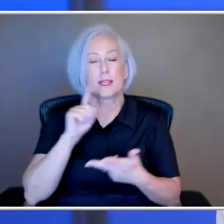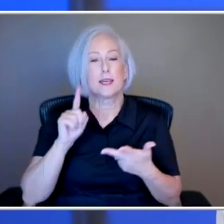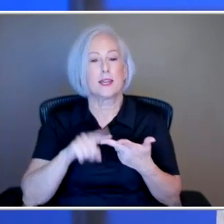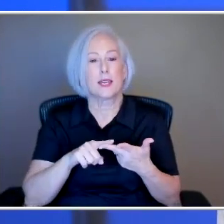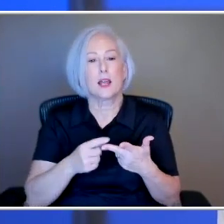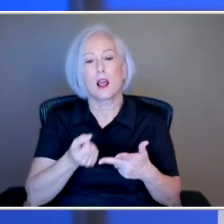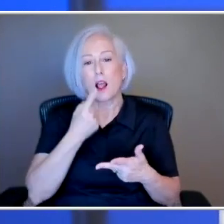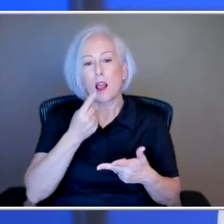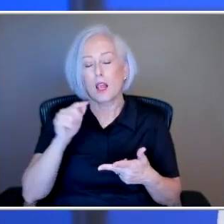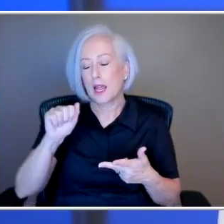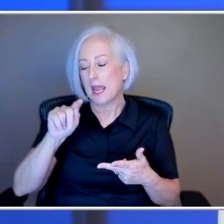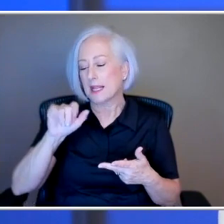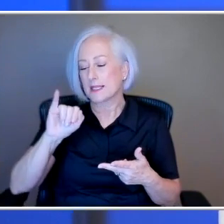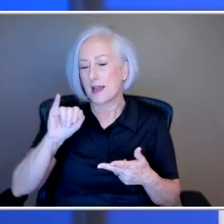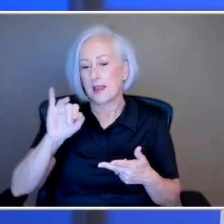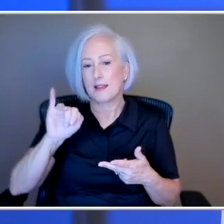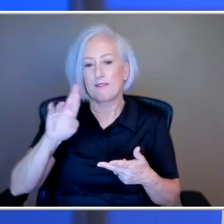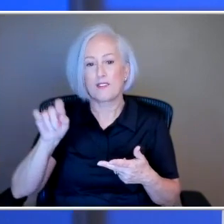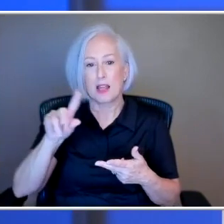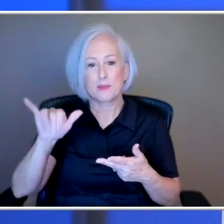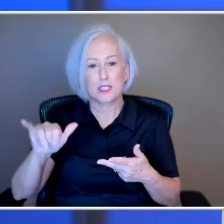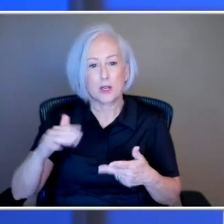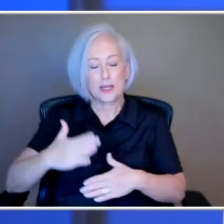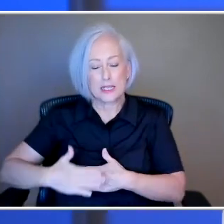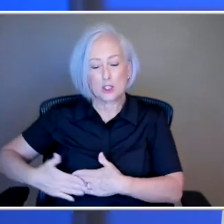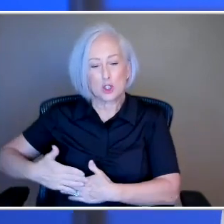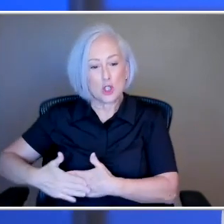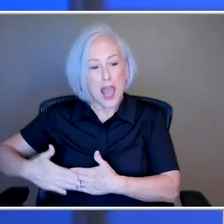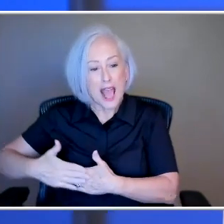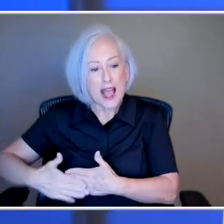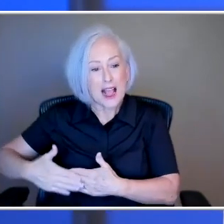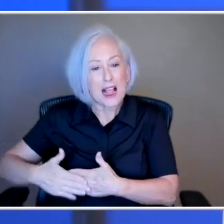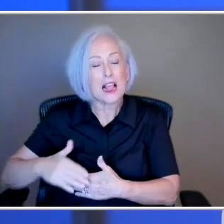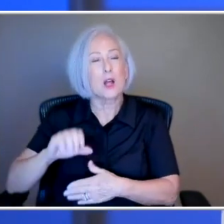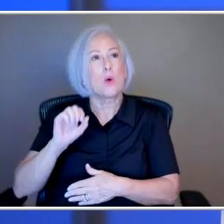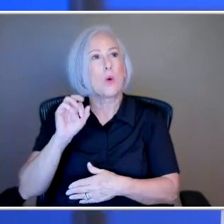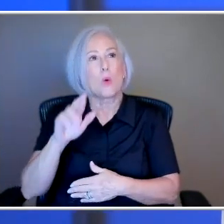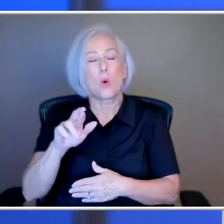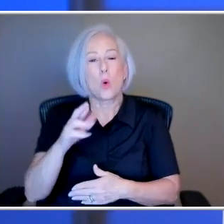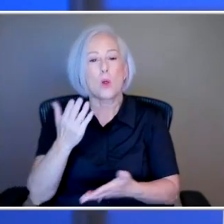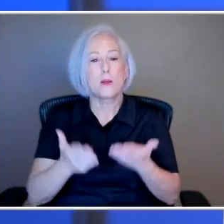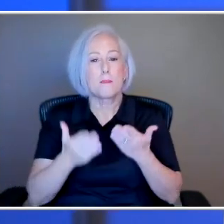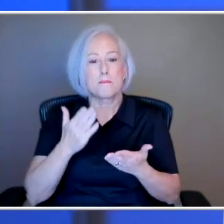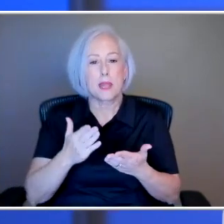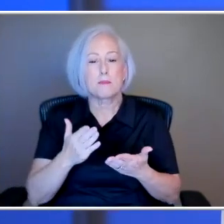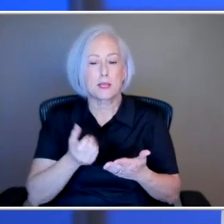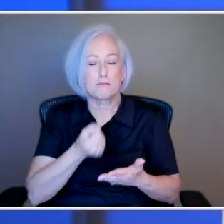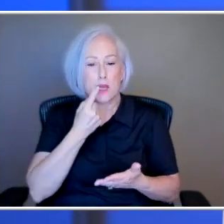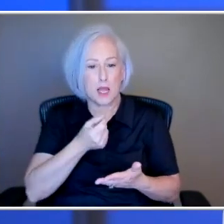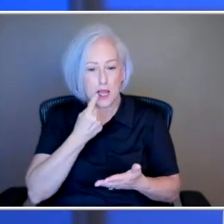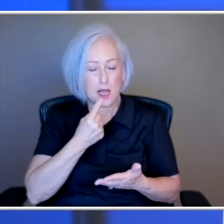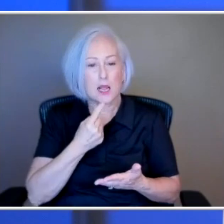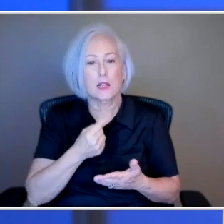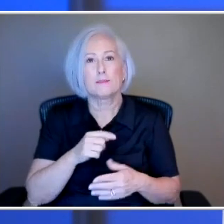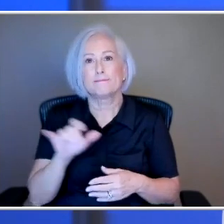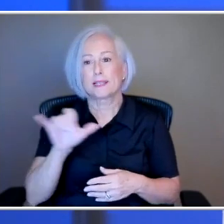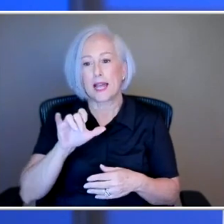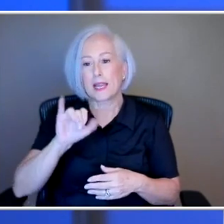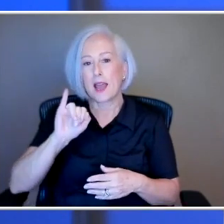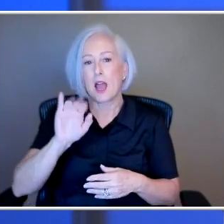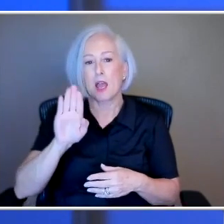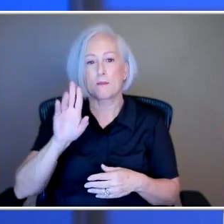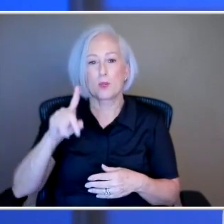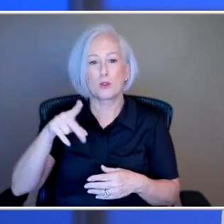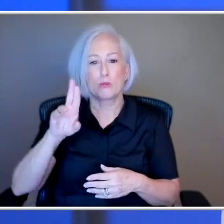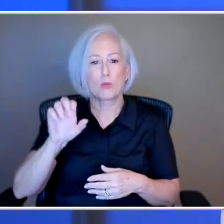anti-inflammatories, either like a gel, anti-inflammatory gel on there, or oral anti-inflammatories like ibuprofen, naproxen,